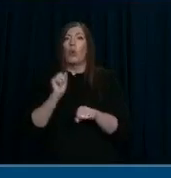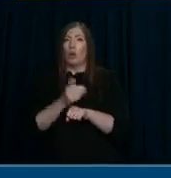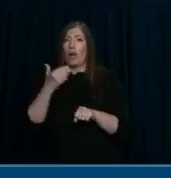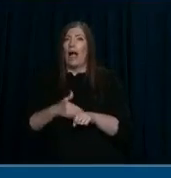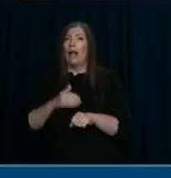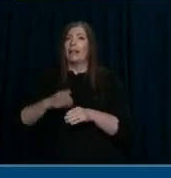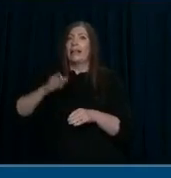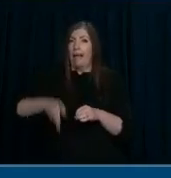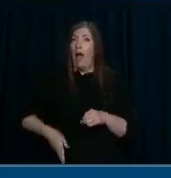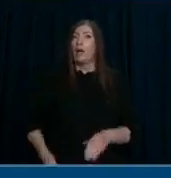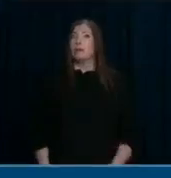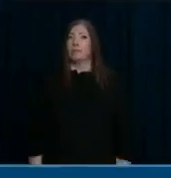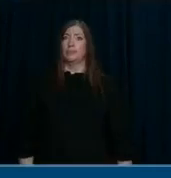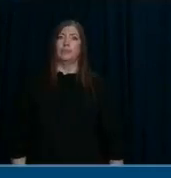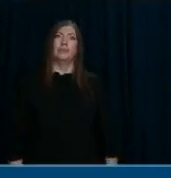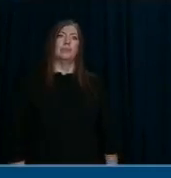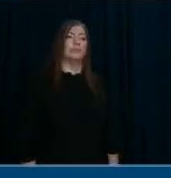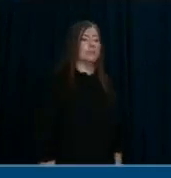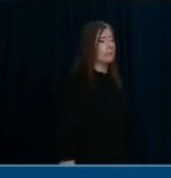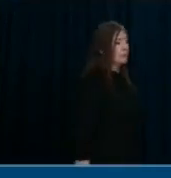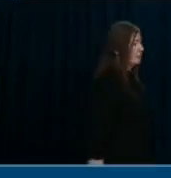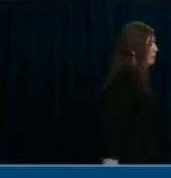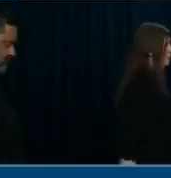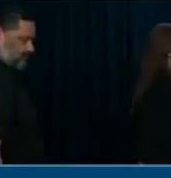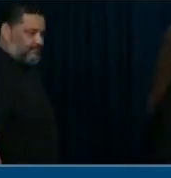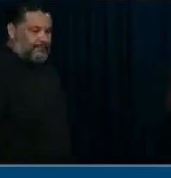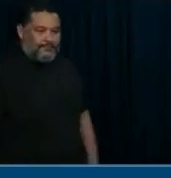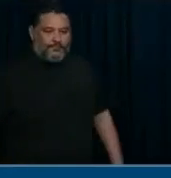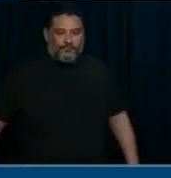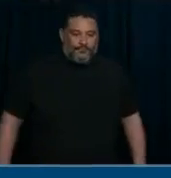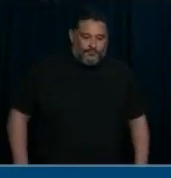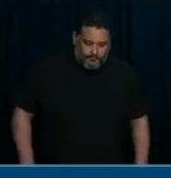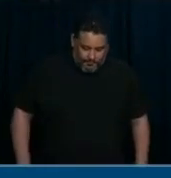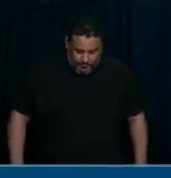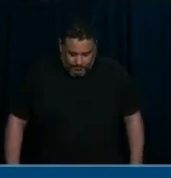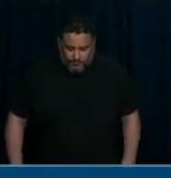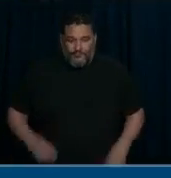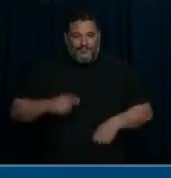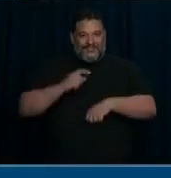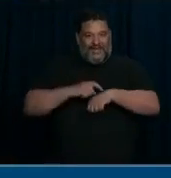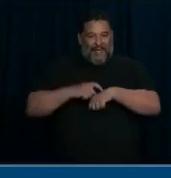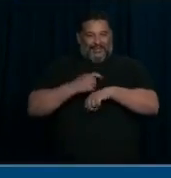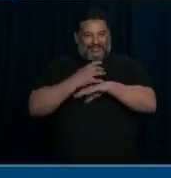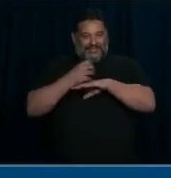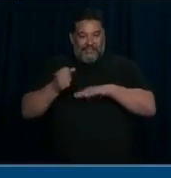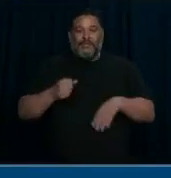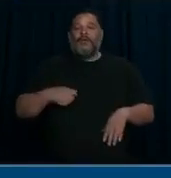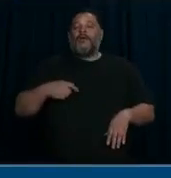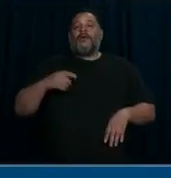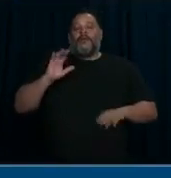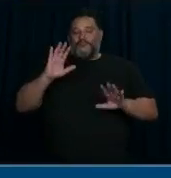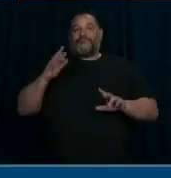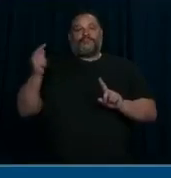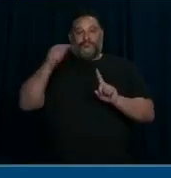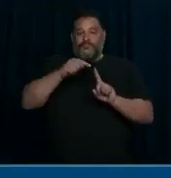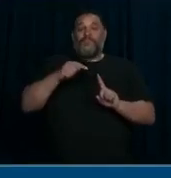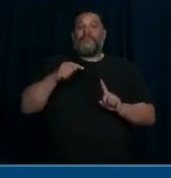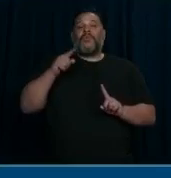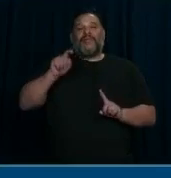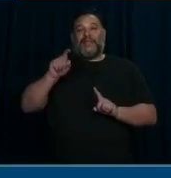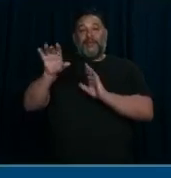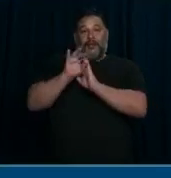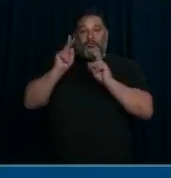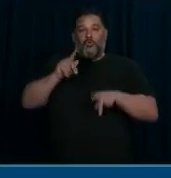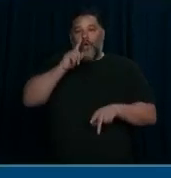done. We are crunched for time, Mr. Attorney. Look, it comes back to what I said at the beginning. We need a nominee who's going to have a track record